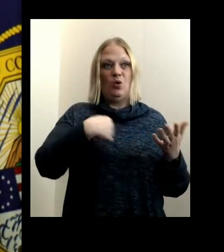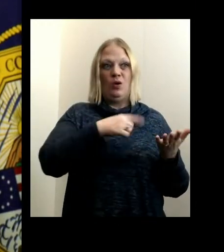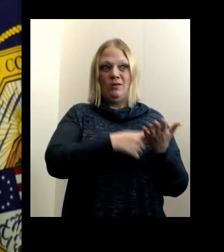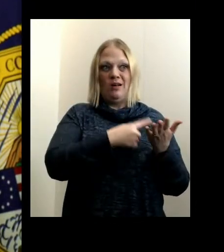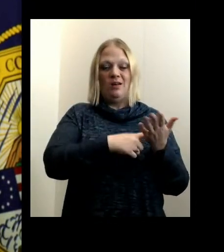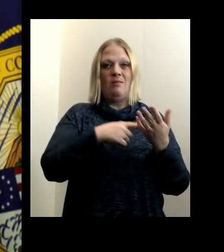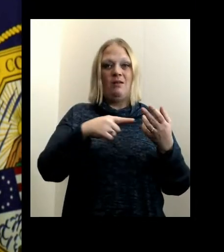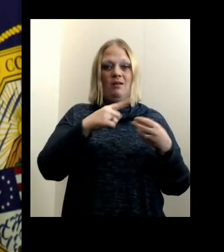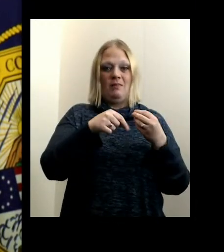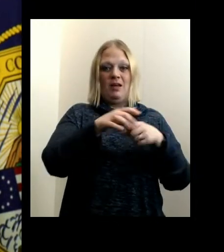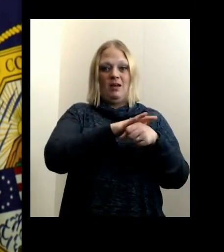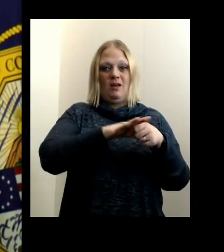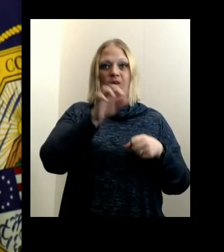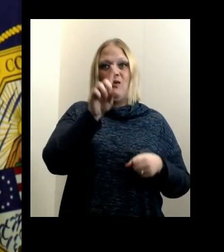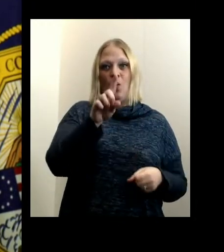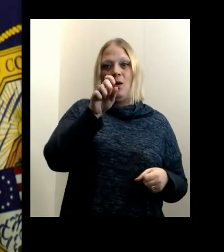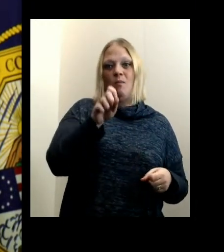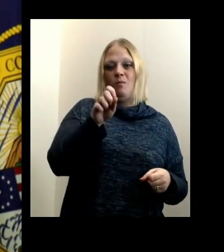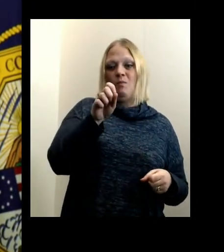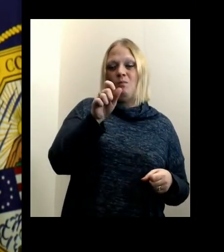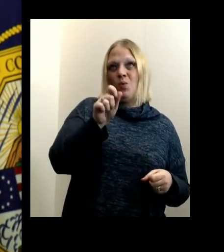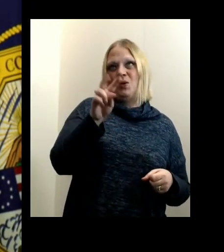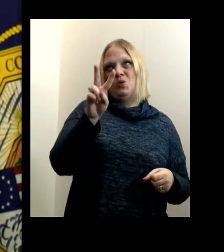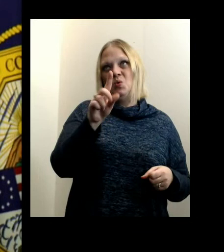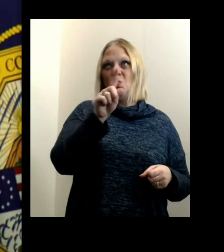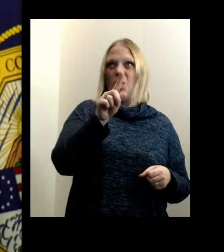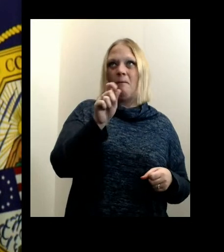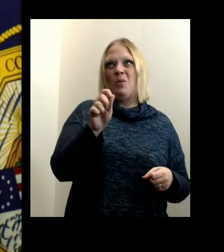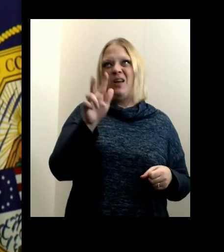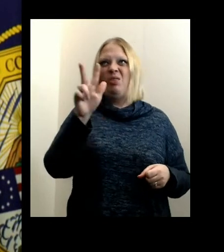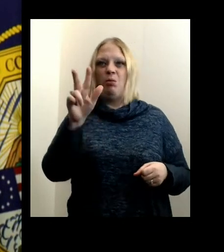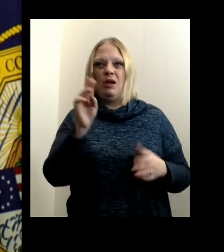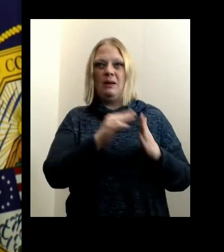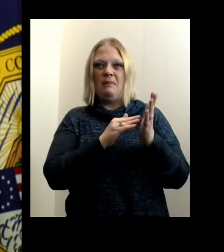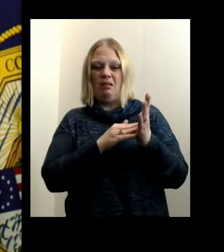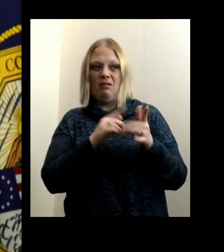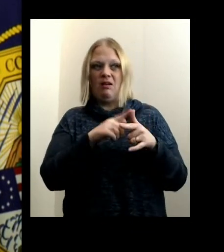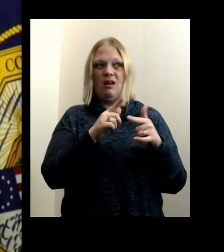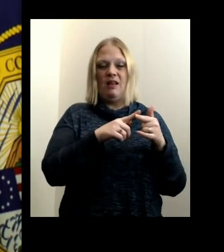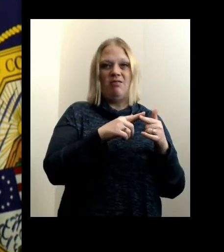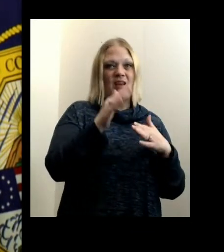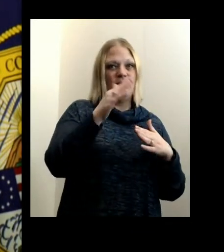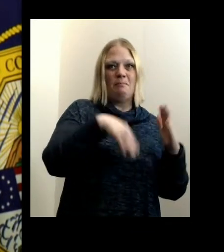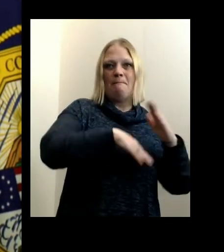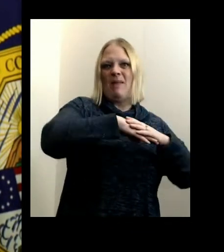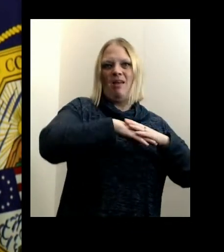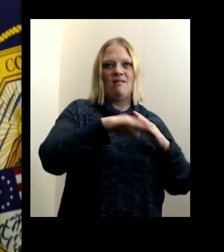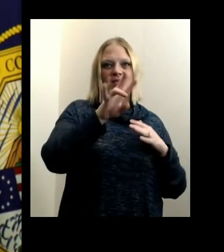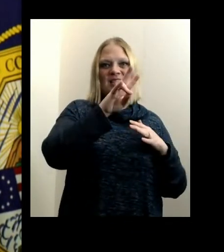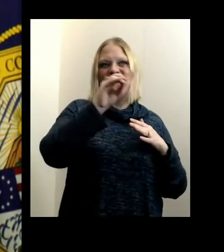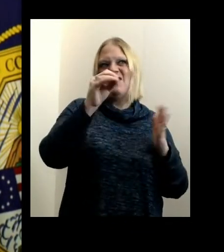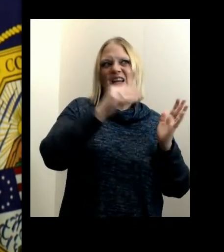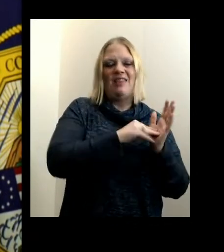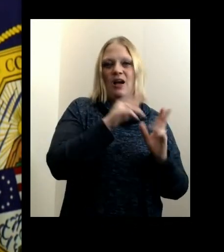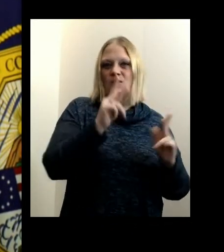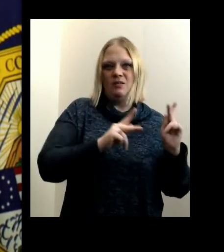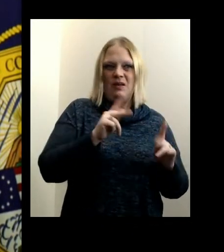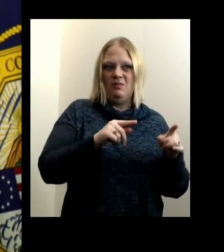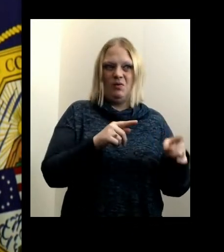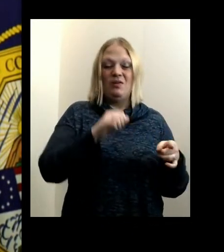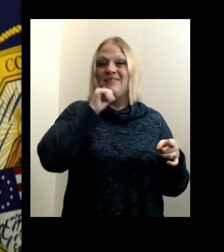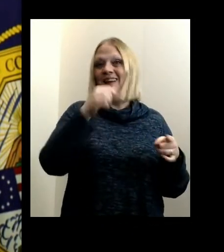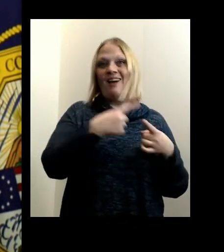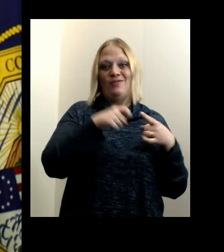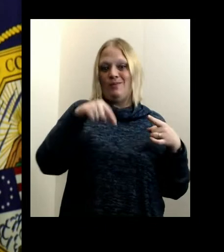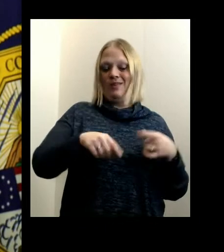region of 1.2 million, 1.3 million, and at most you're going to get 70,000 fans, many of them not from our region